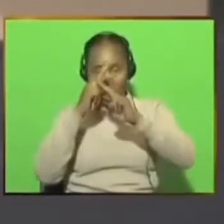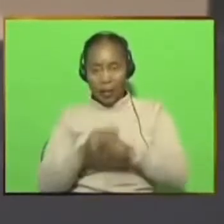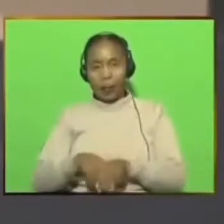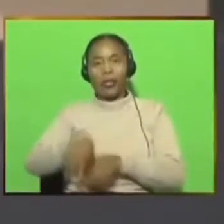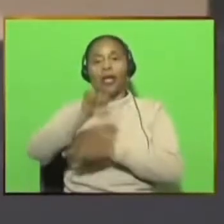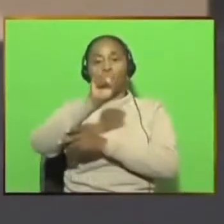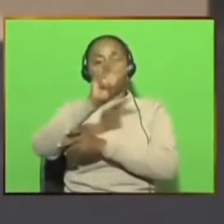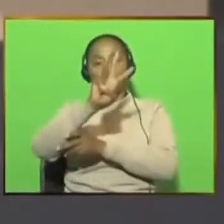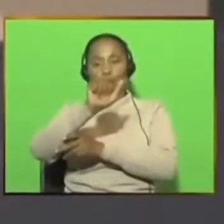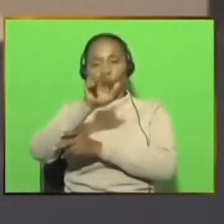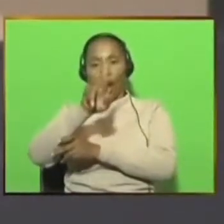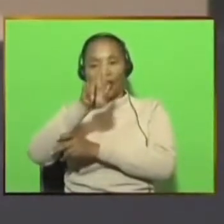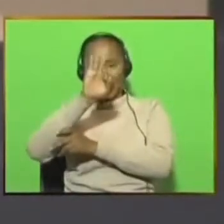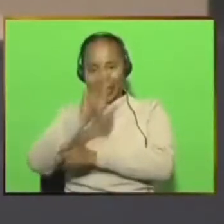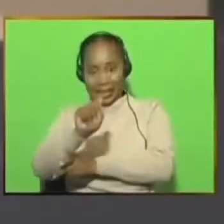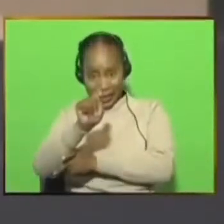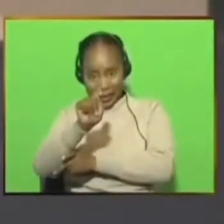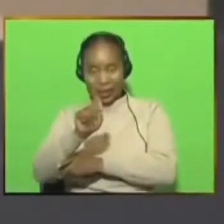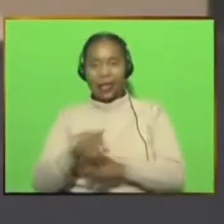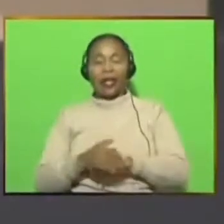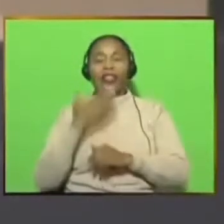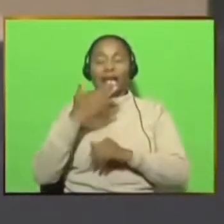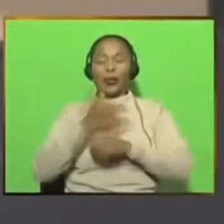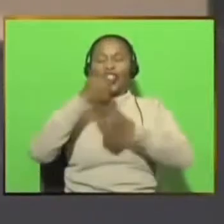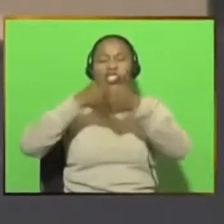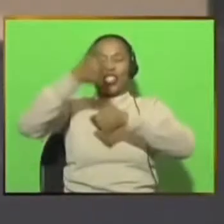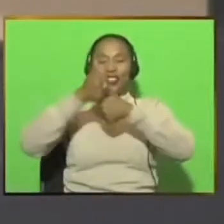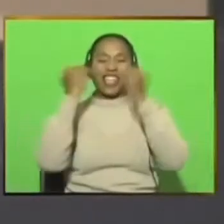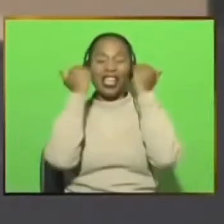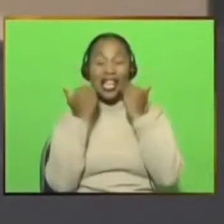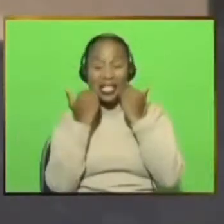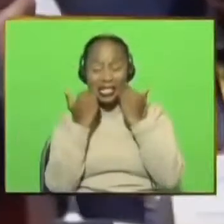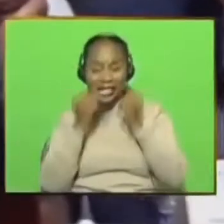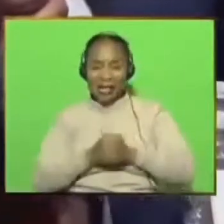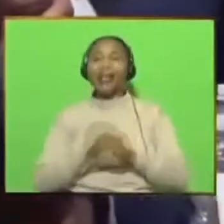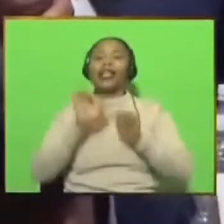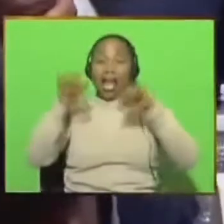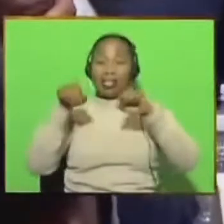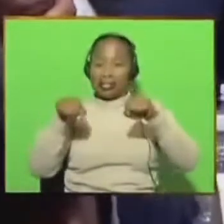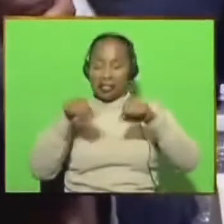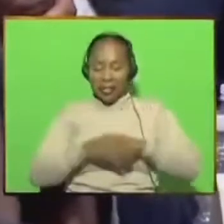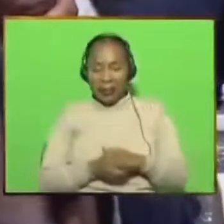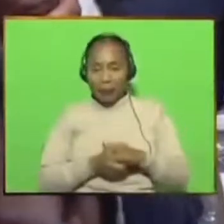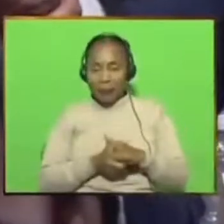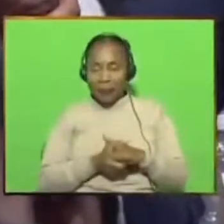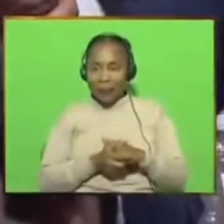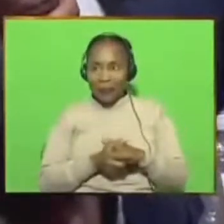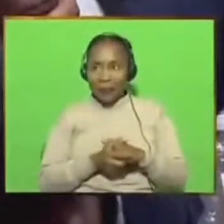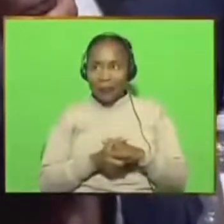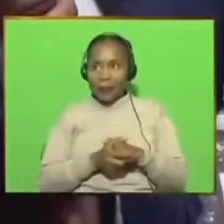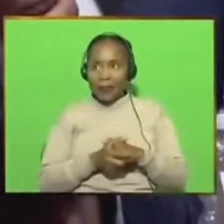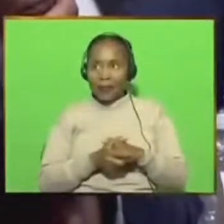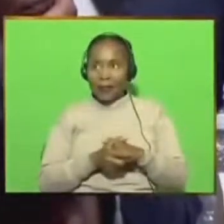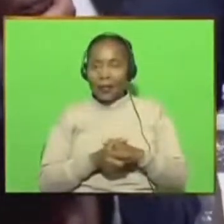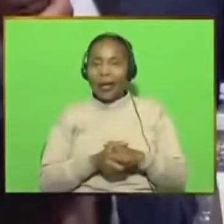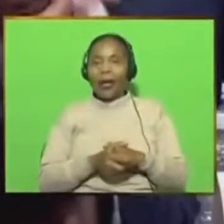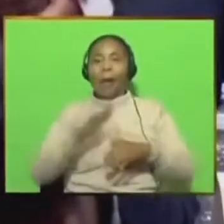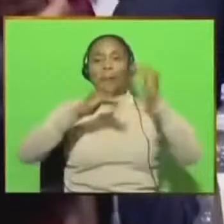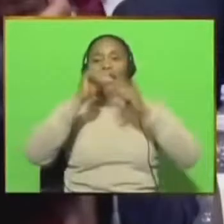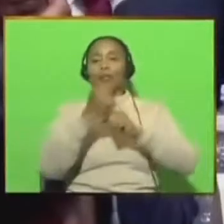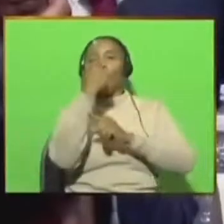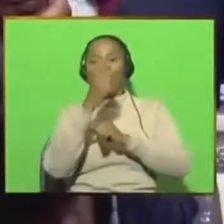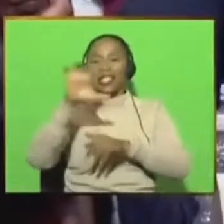Natasha Ntlangweni. Thank you very much, Honorable Chief Member. Justice, Yes. the Patriotic